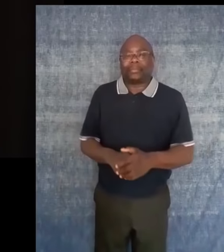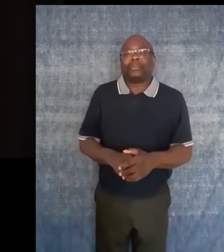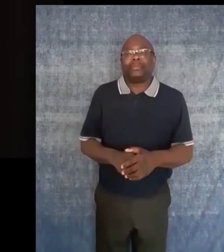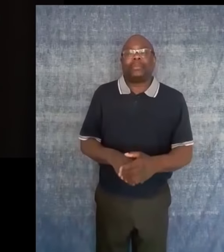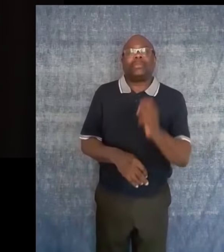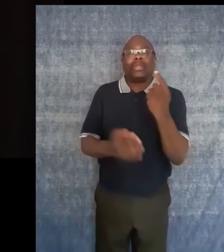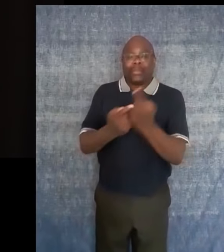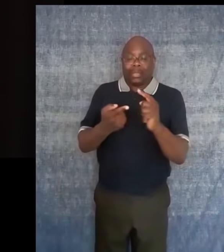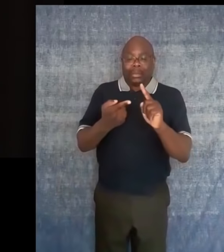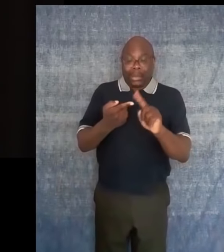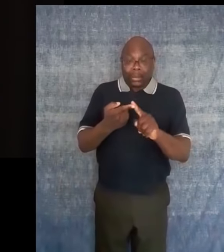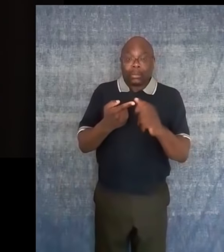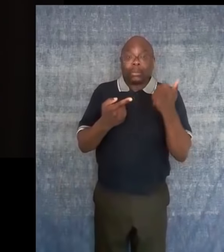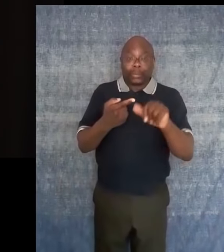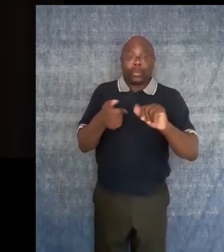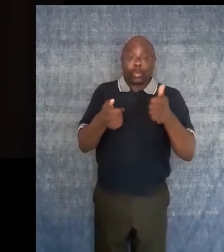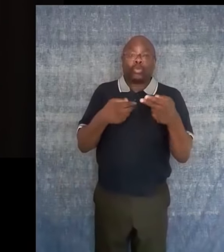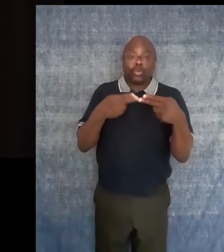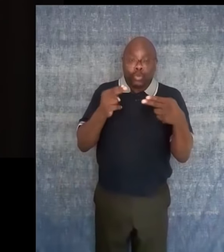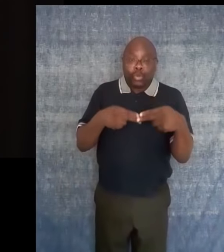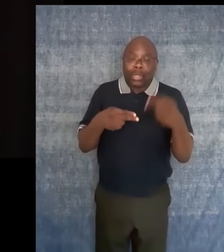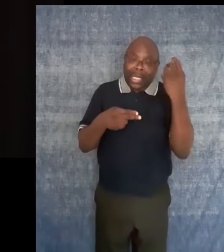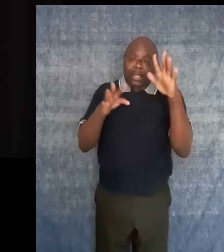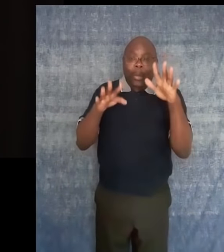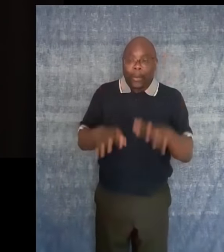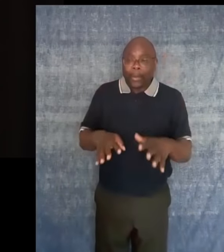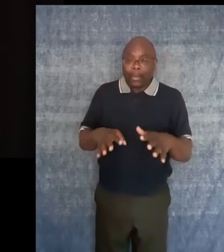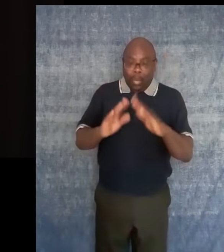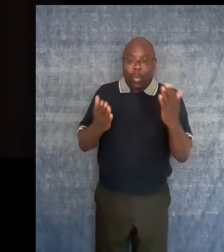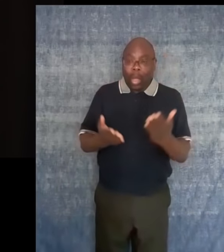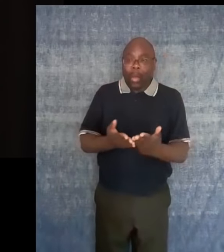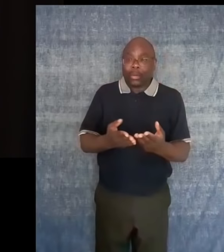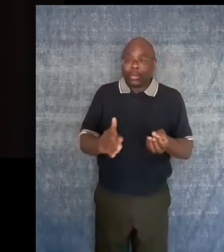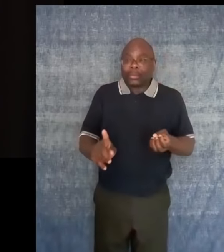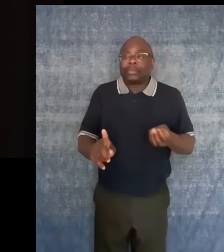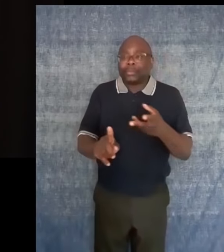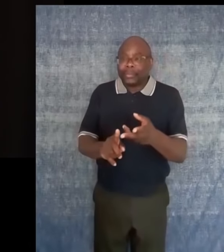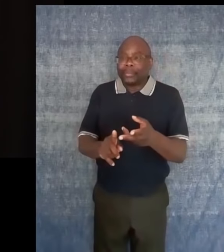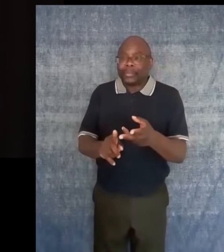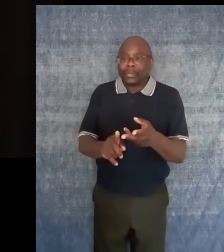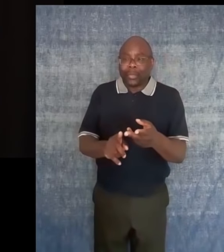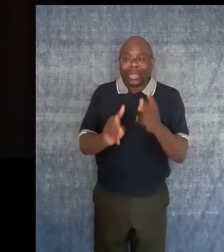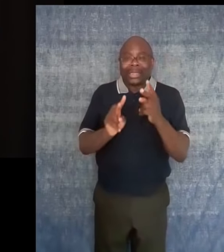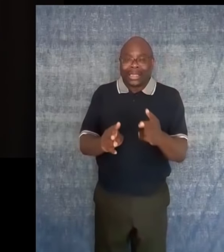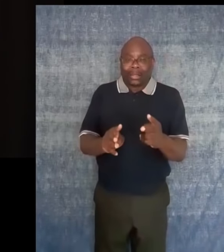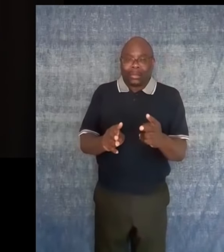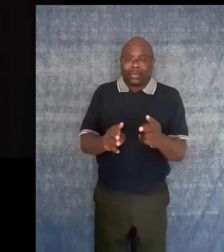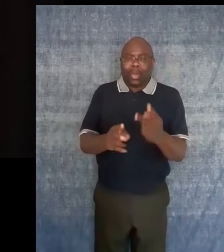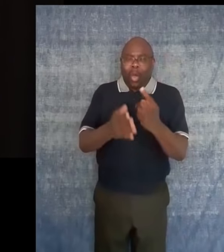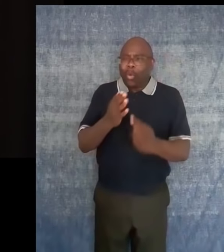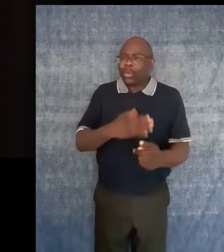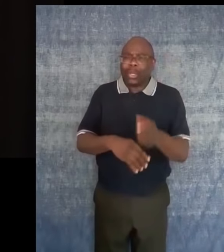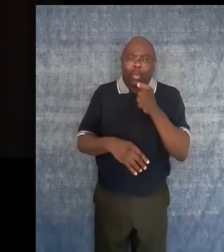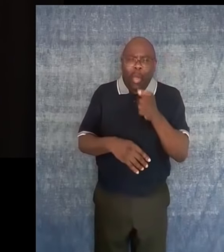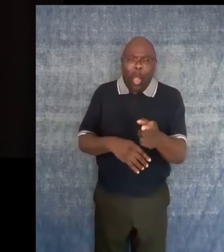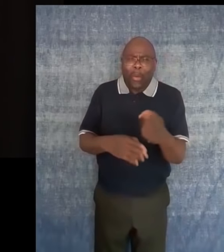So the first thing is God is bringing good news of the kingdom into the world, and it's tangible. It comes not with just